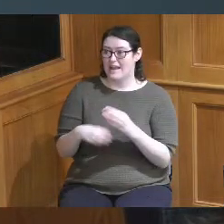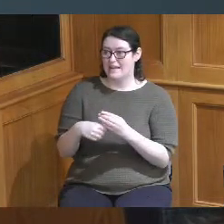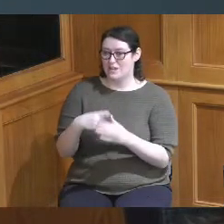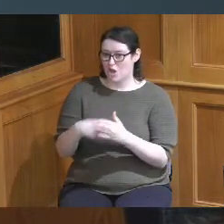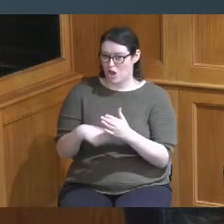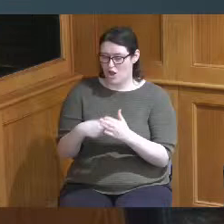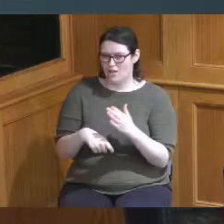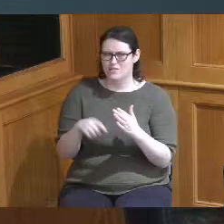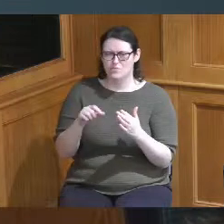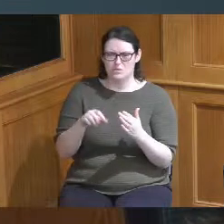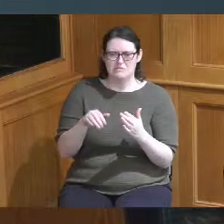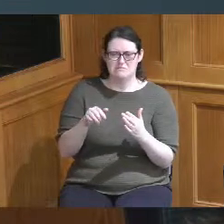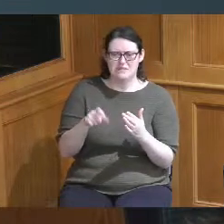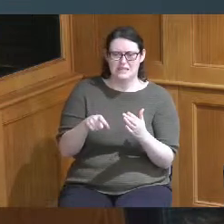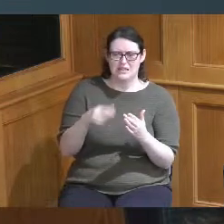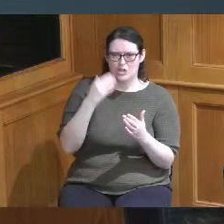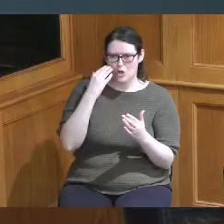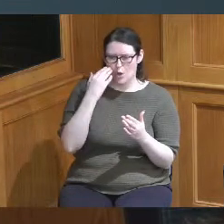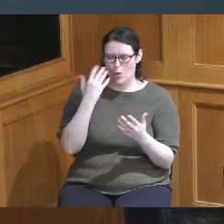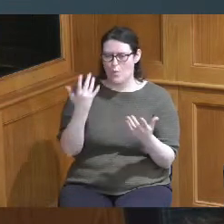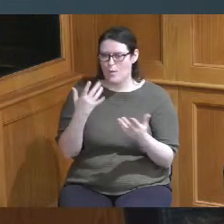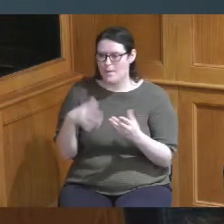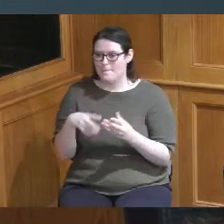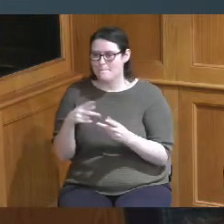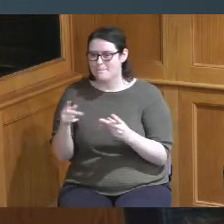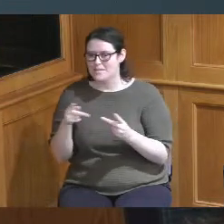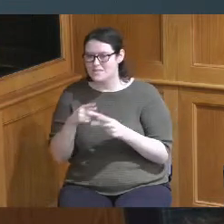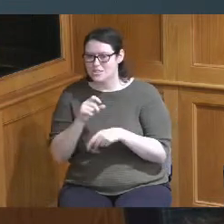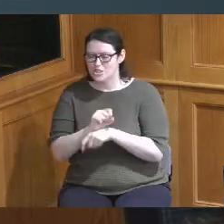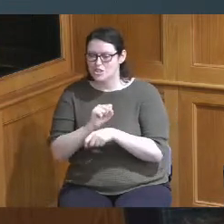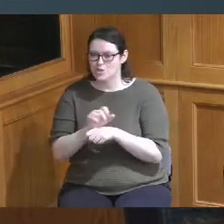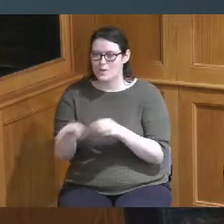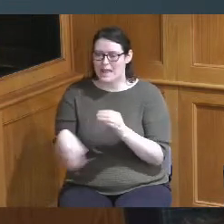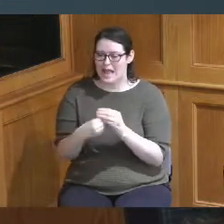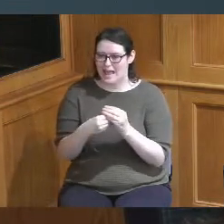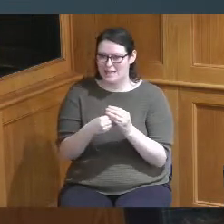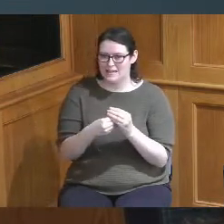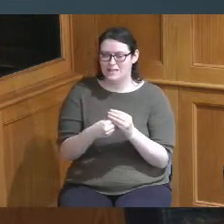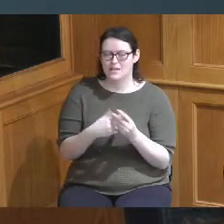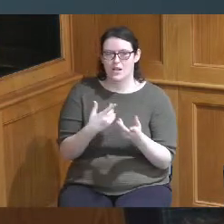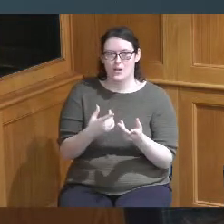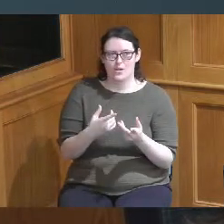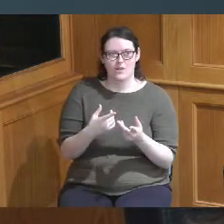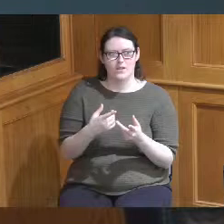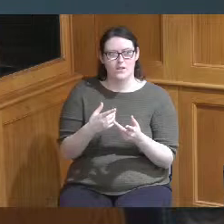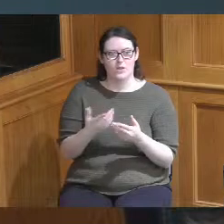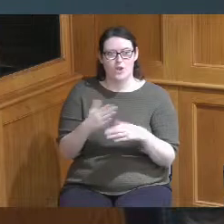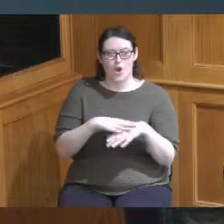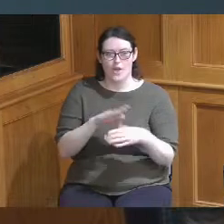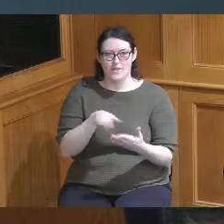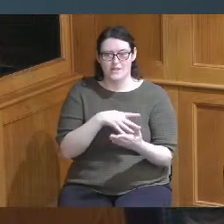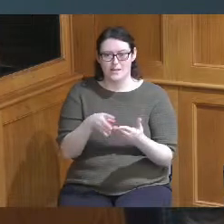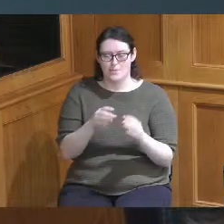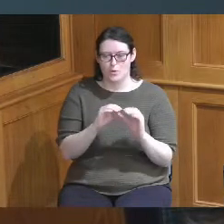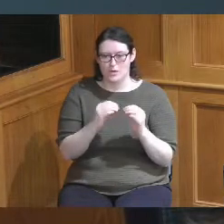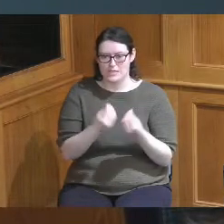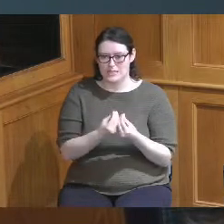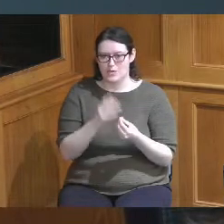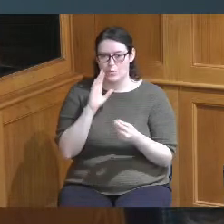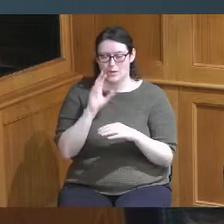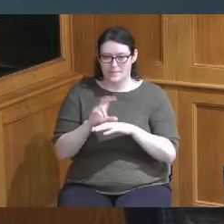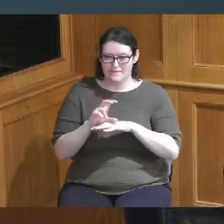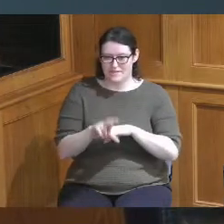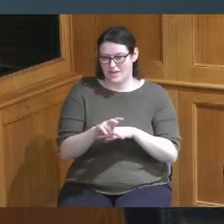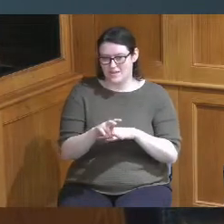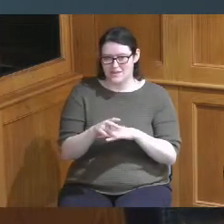adding positions to the table of organization. Once they go to those table organizations, these are funded positions, whether